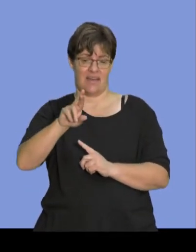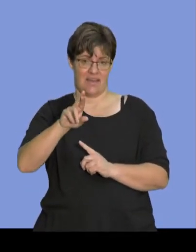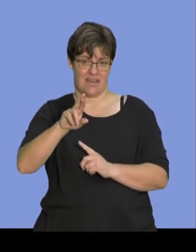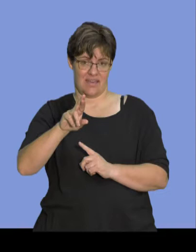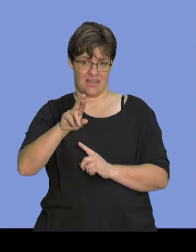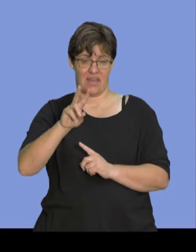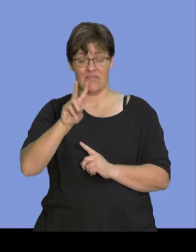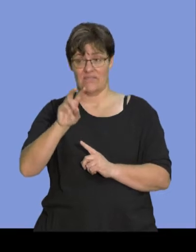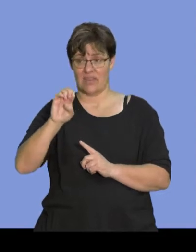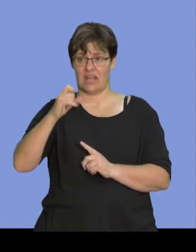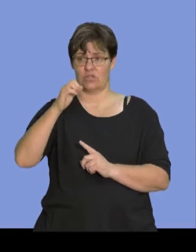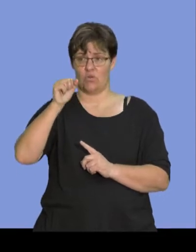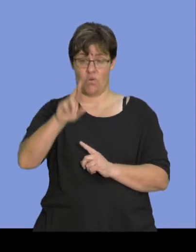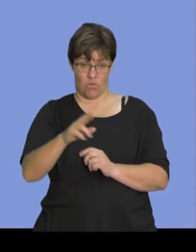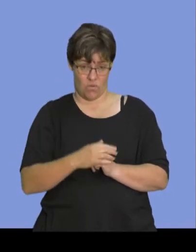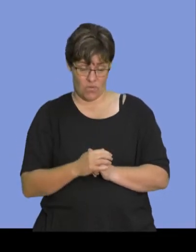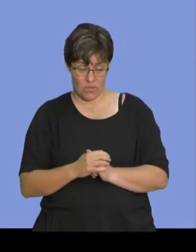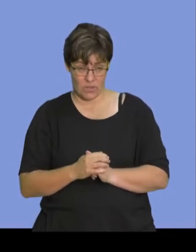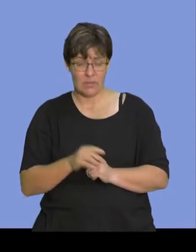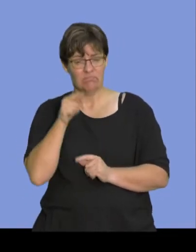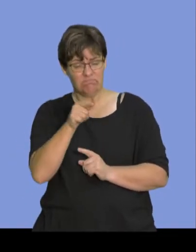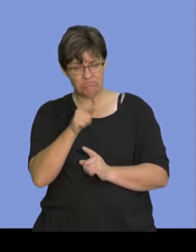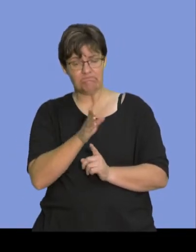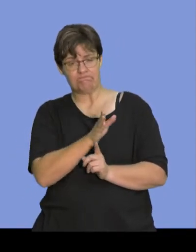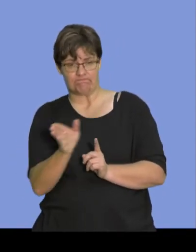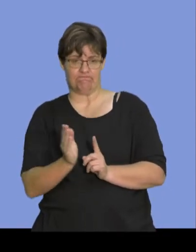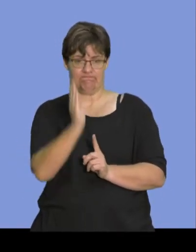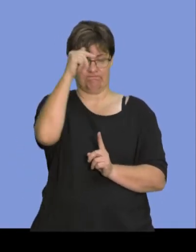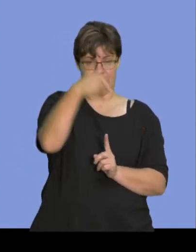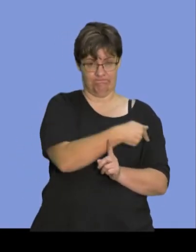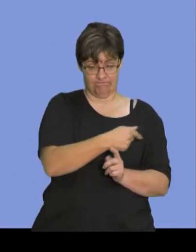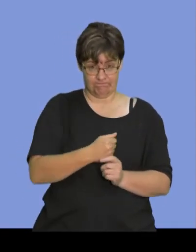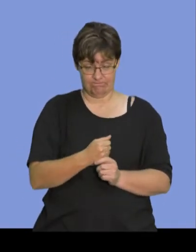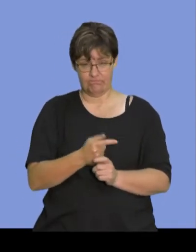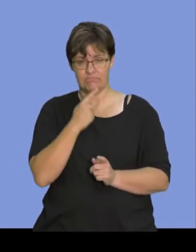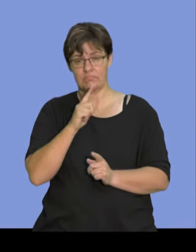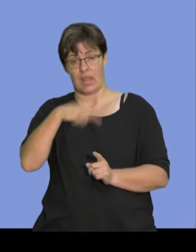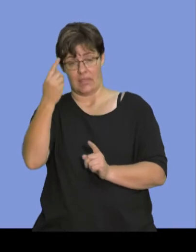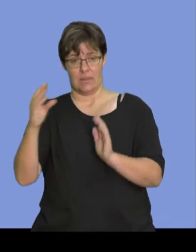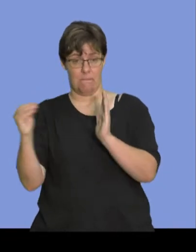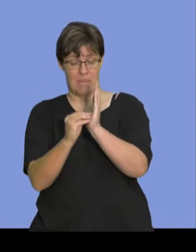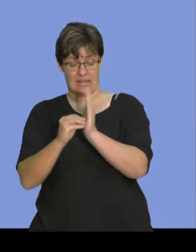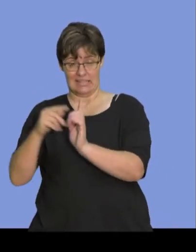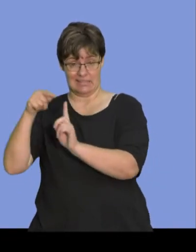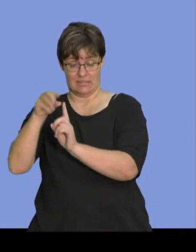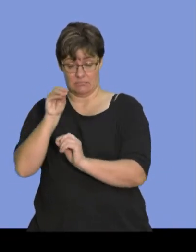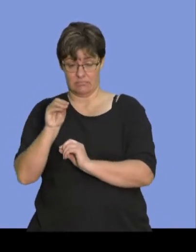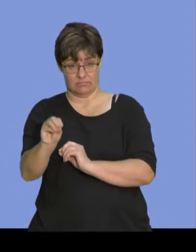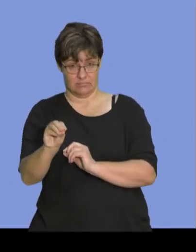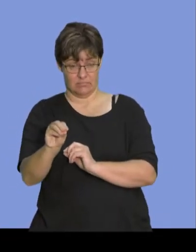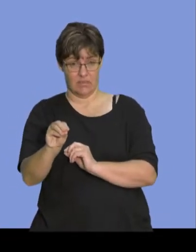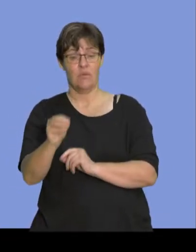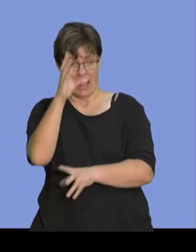so if a force is a vector, it means we want to emphasize the importance of direction in the field, such that if we place